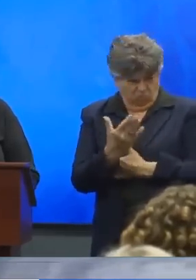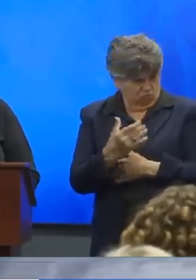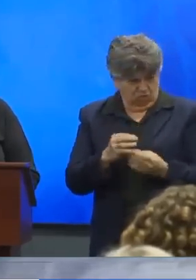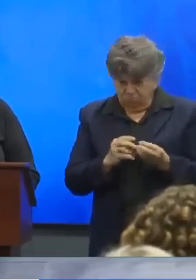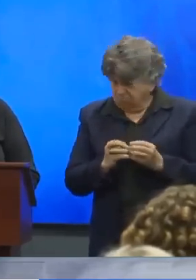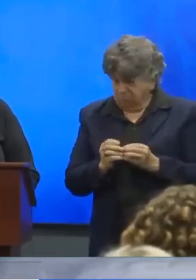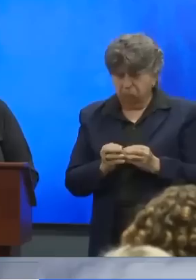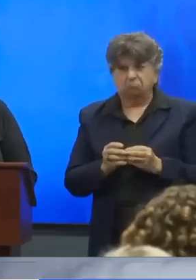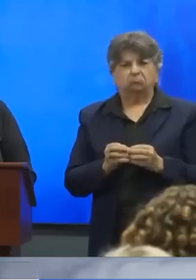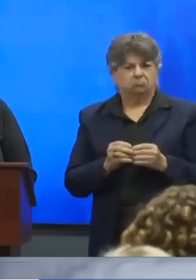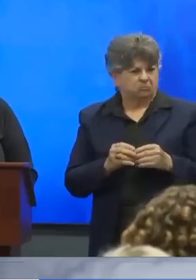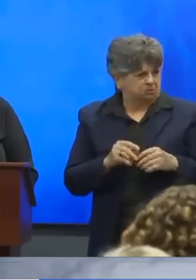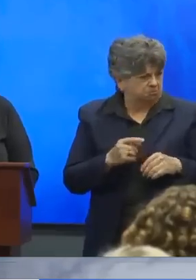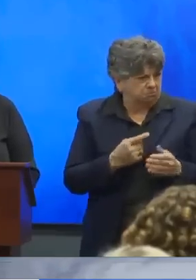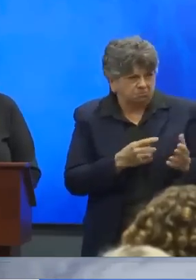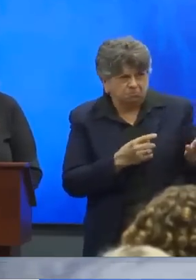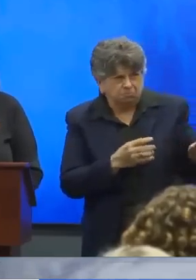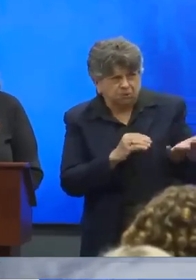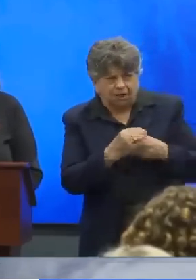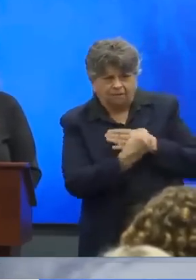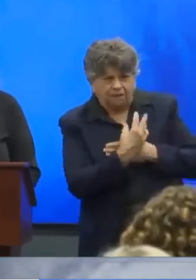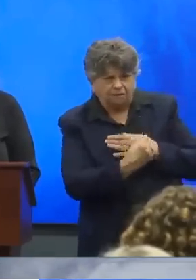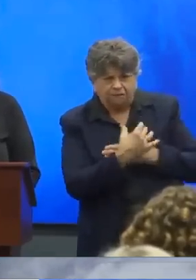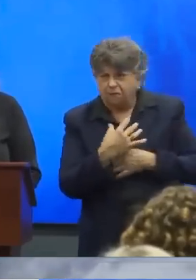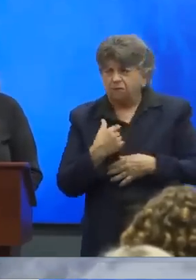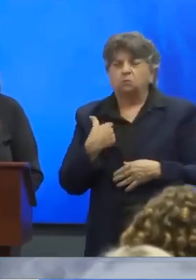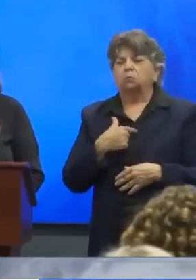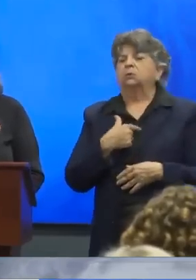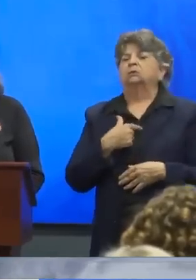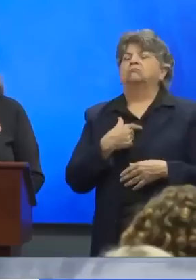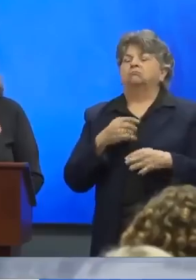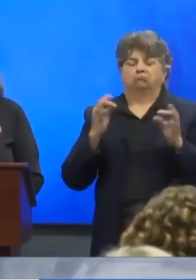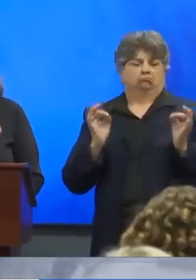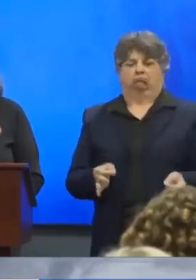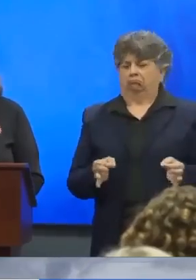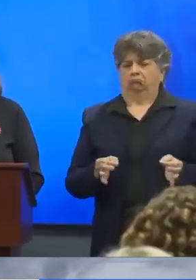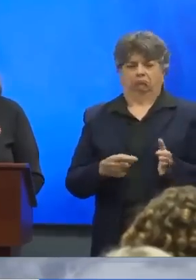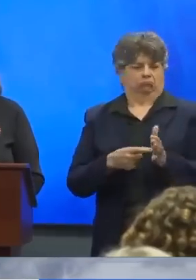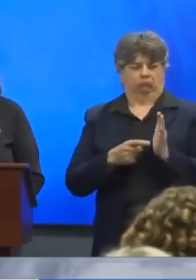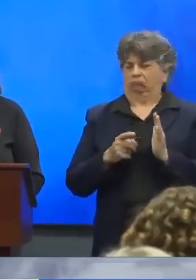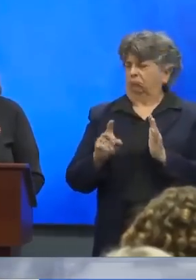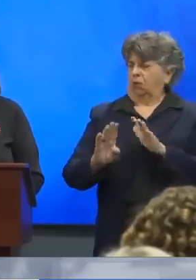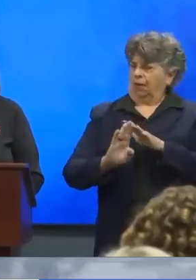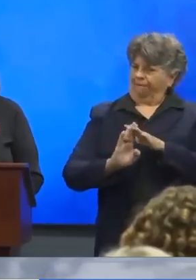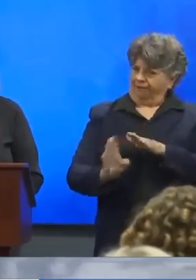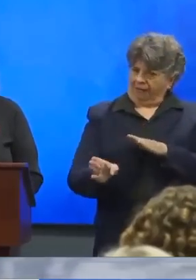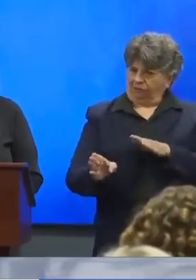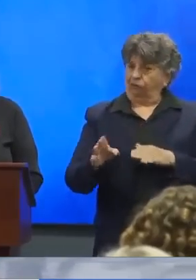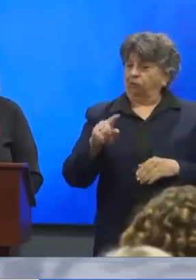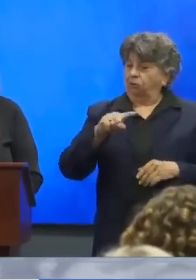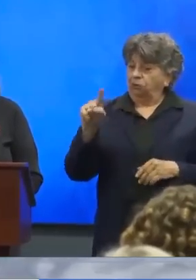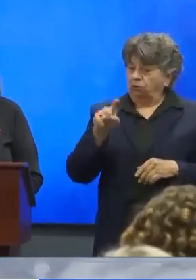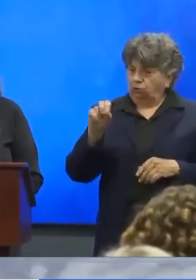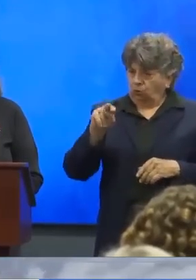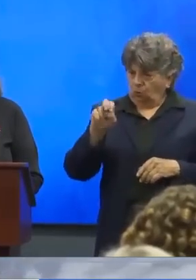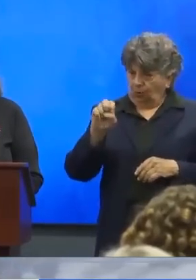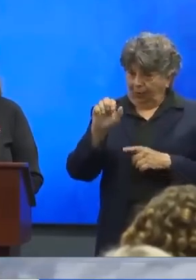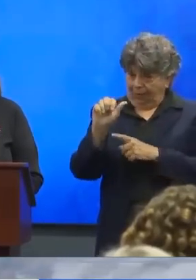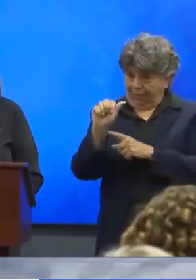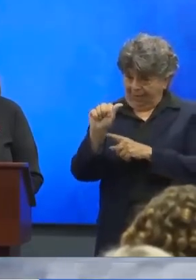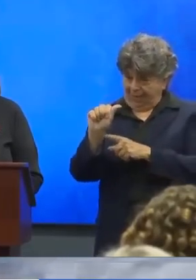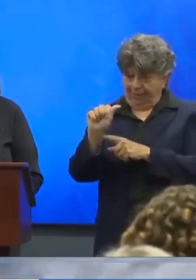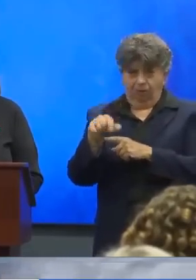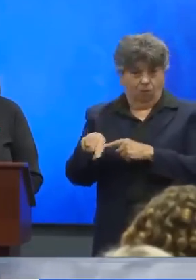the advisories that have come out, we are issuing a mandatory evacuation of Zone A, including all mobile